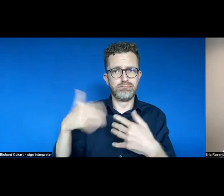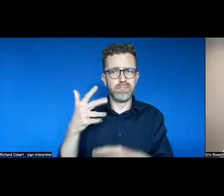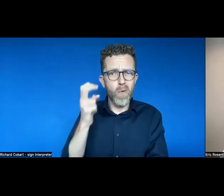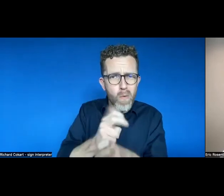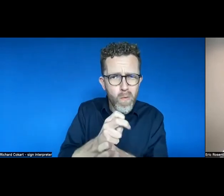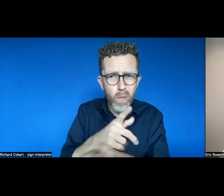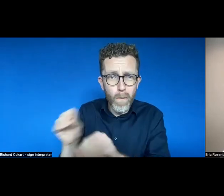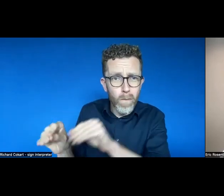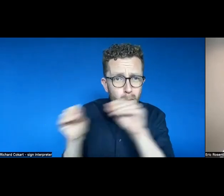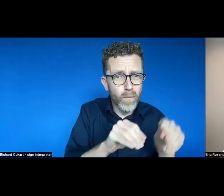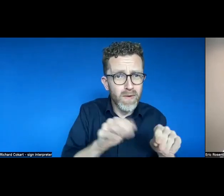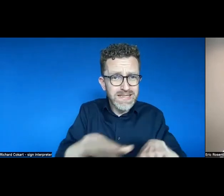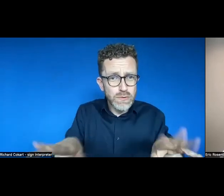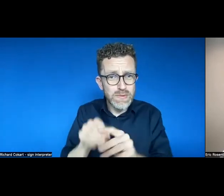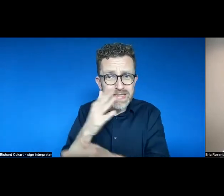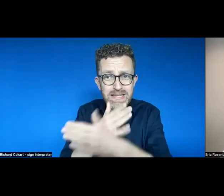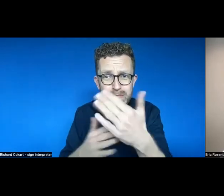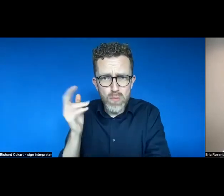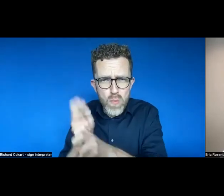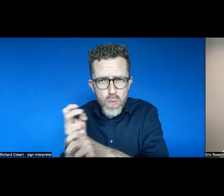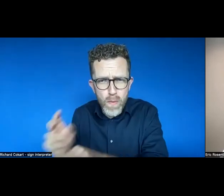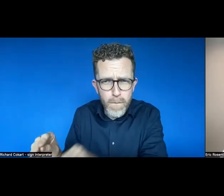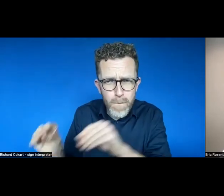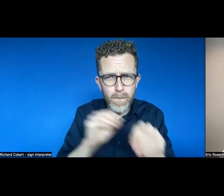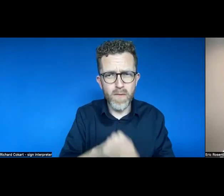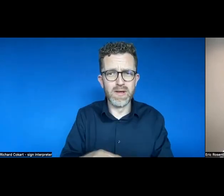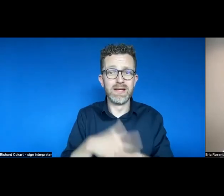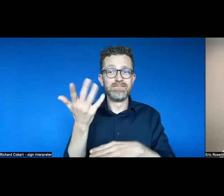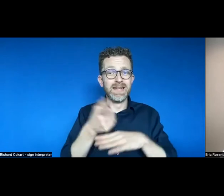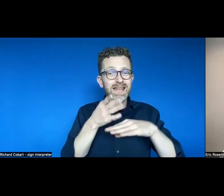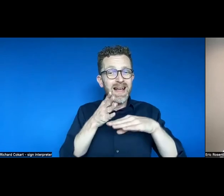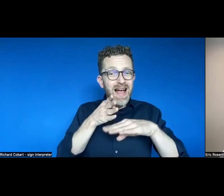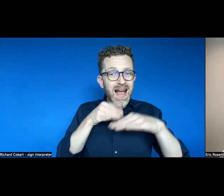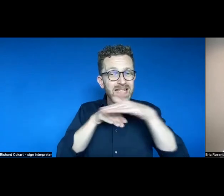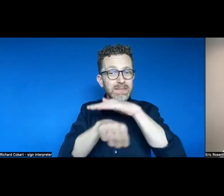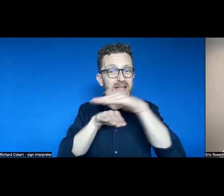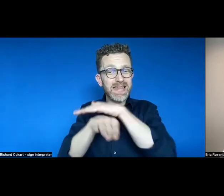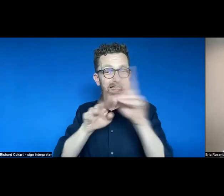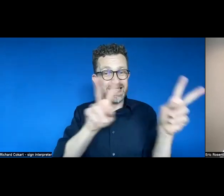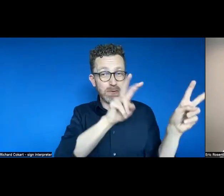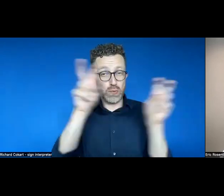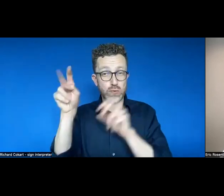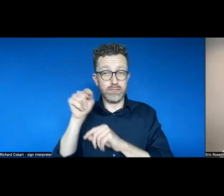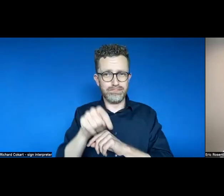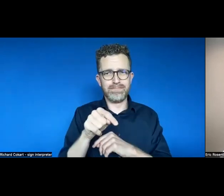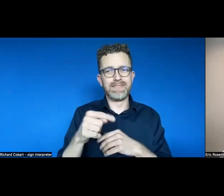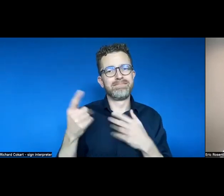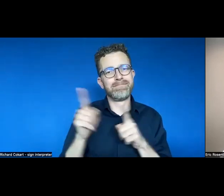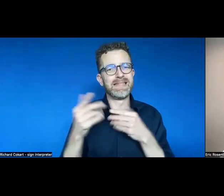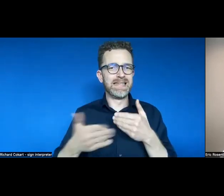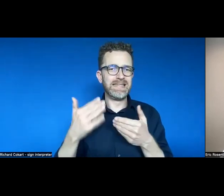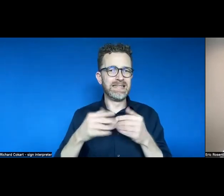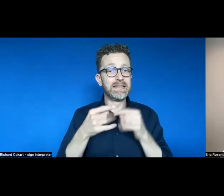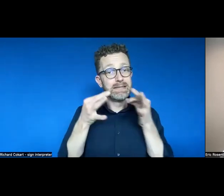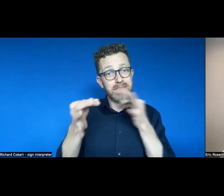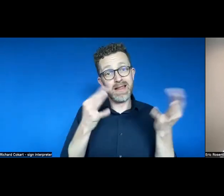treated as full people. And that's what we need to change. That's what happens when you separate children from parents who love them and families,